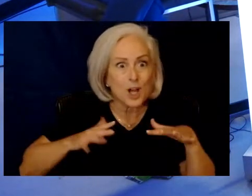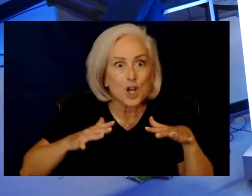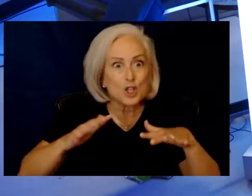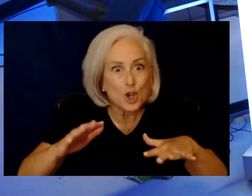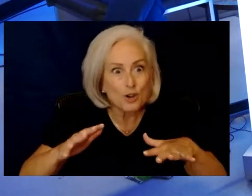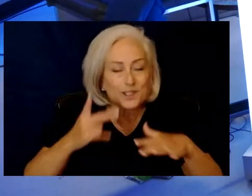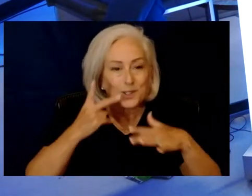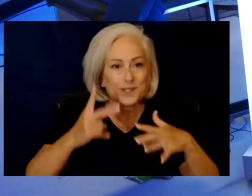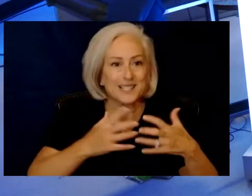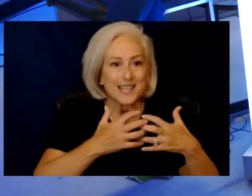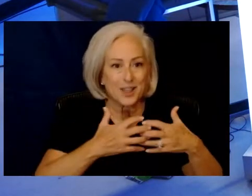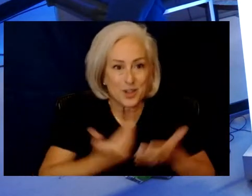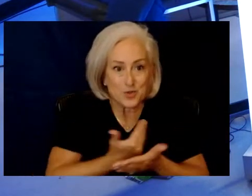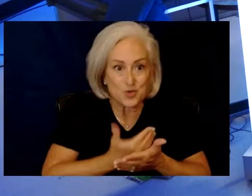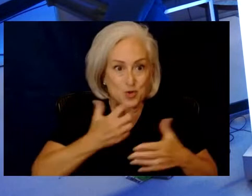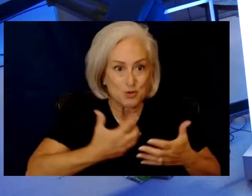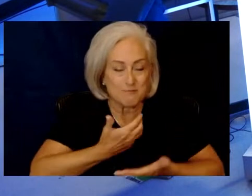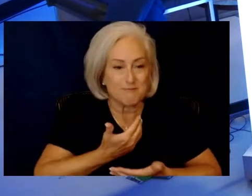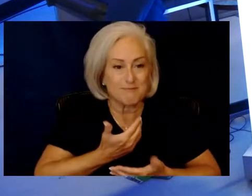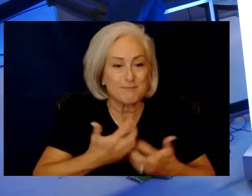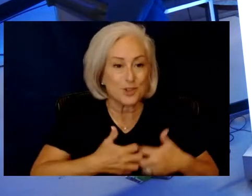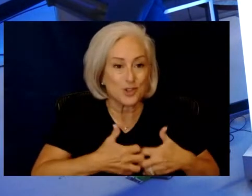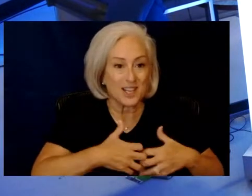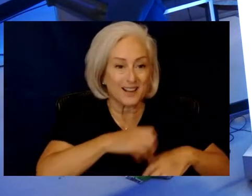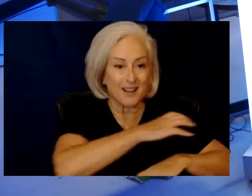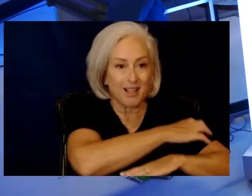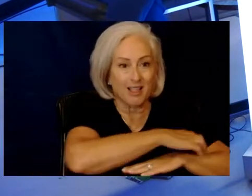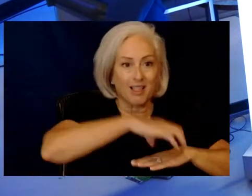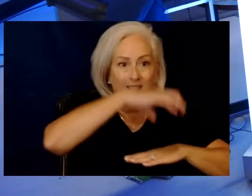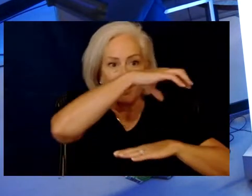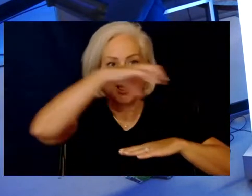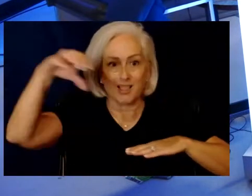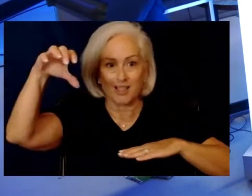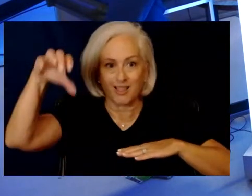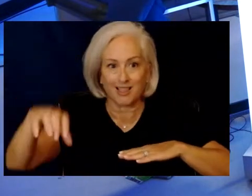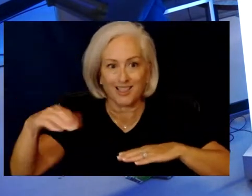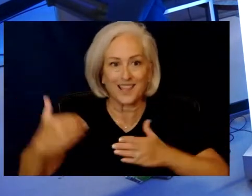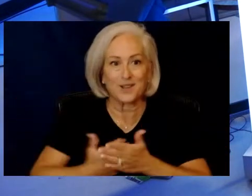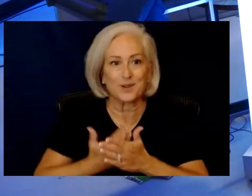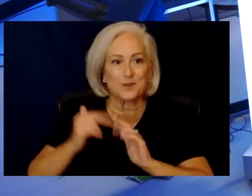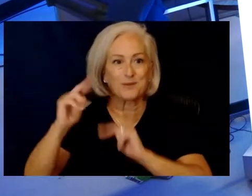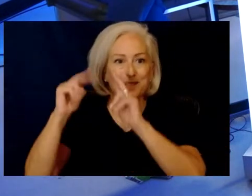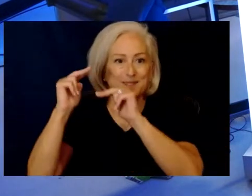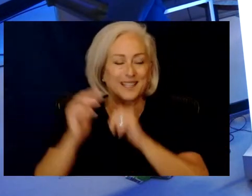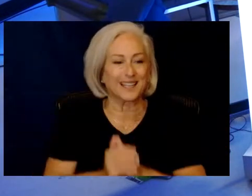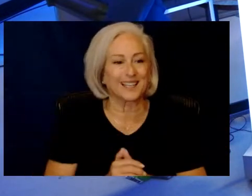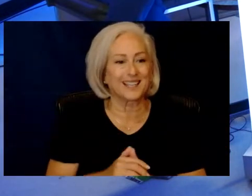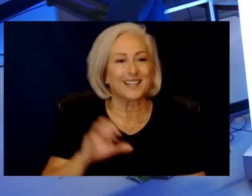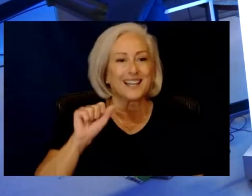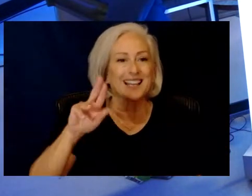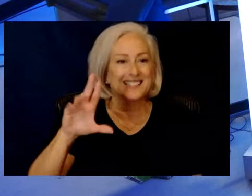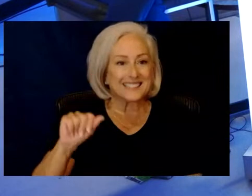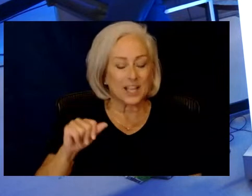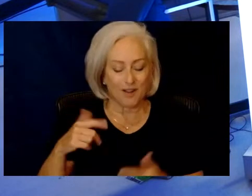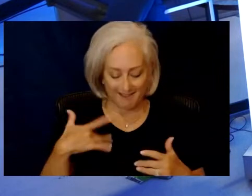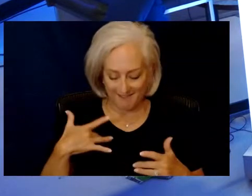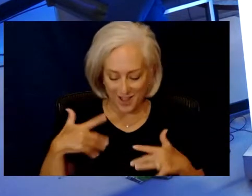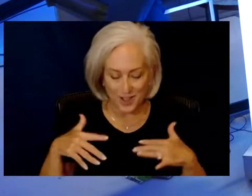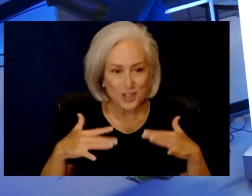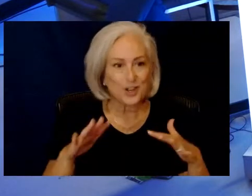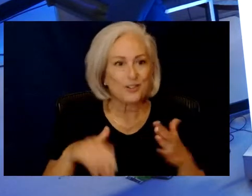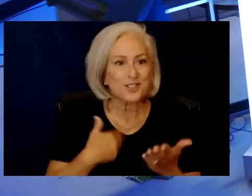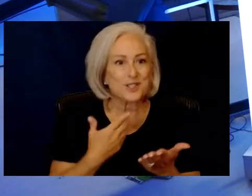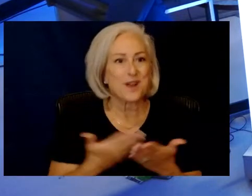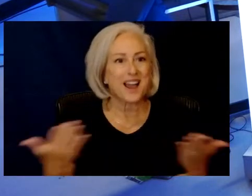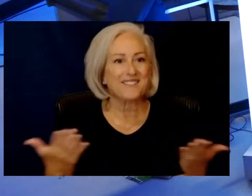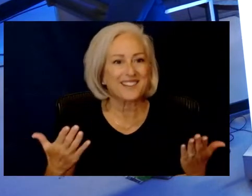there, and Sarah Solomon, our proton nurse navigator, who said she was nervous when she got to the studio this morning. But Sarah, dude,